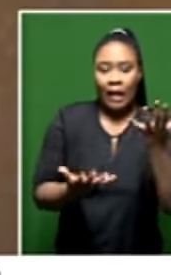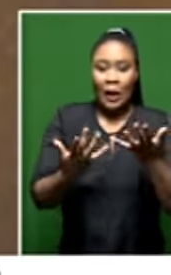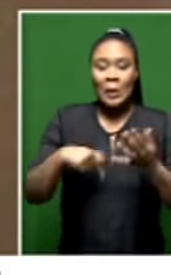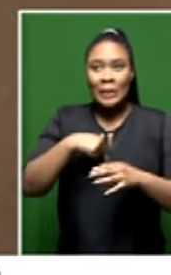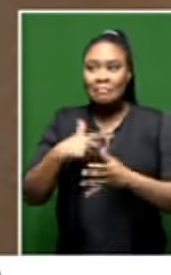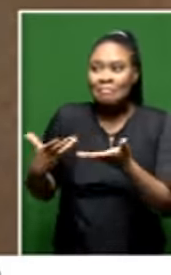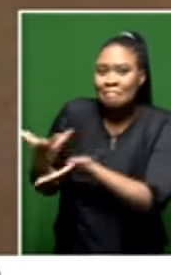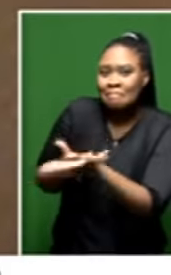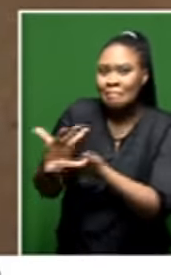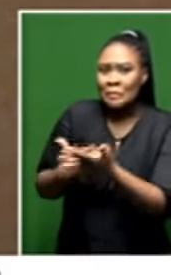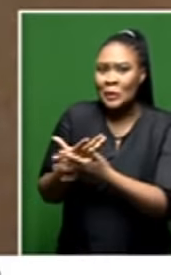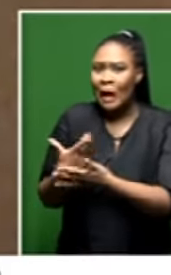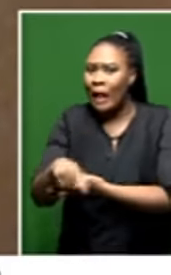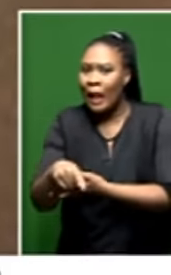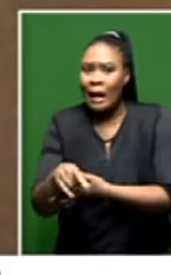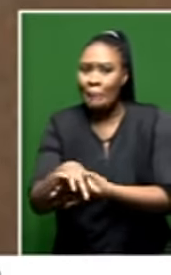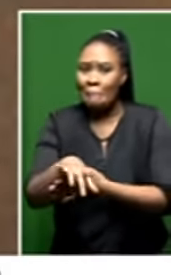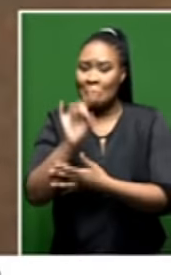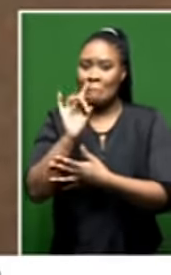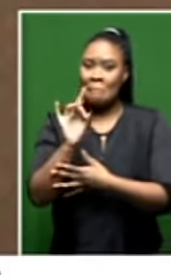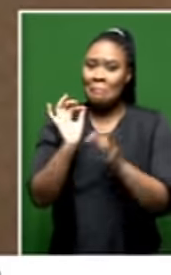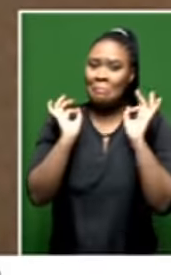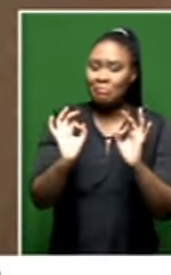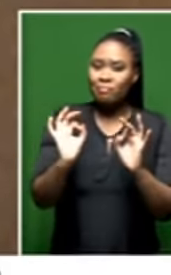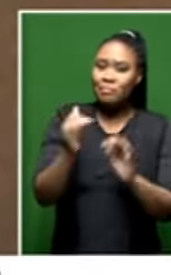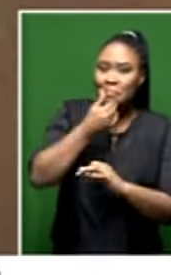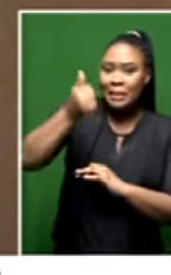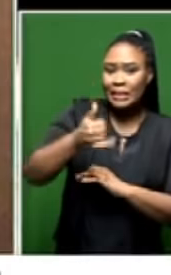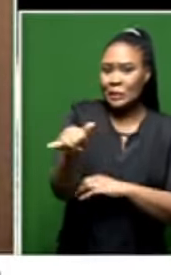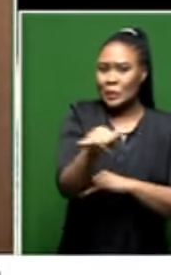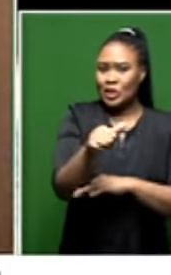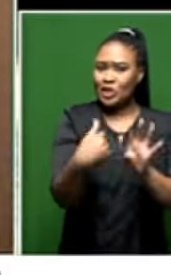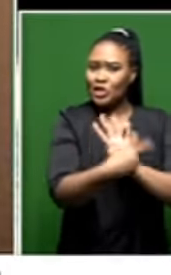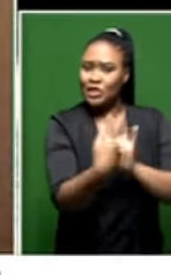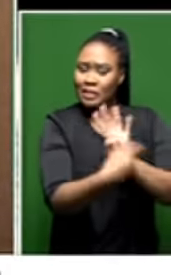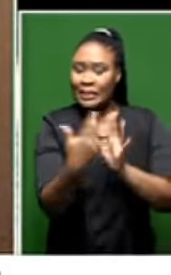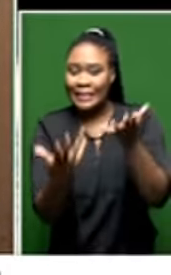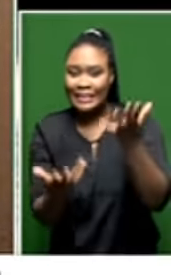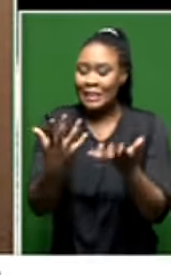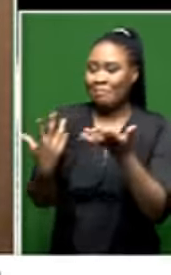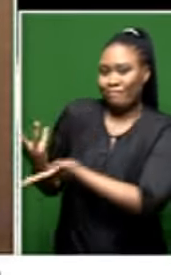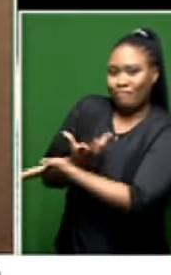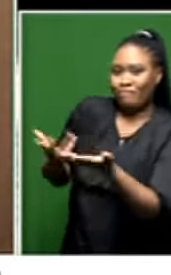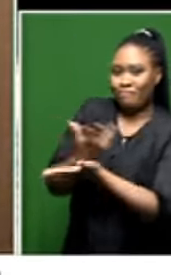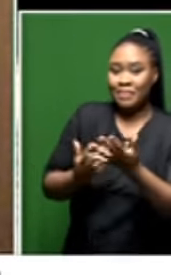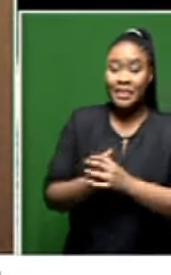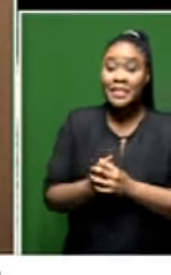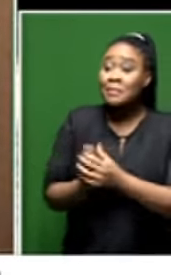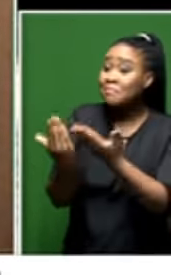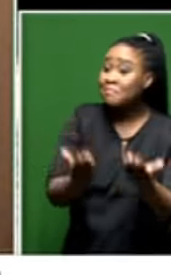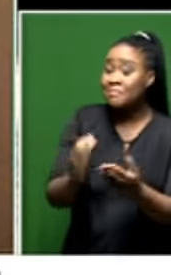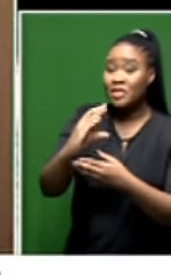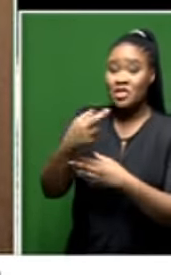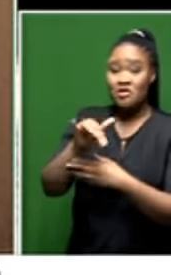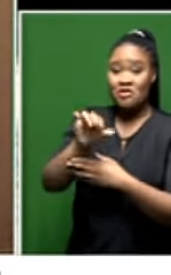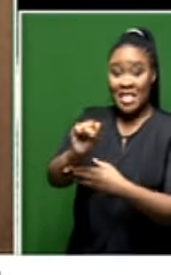good judges should be Chief Justice. And that's a credit to this process. Yeah. All right. Well, Chris, I'm gonna let you come